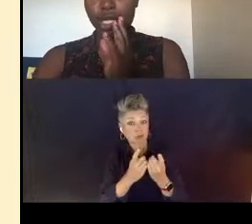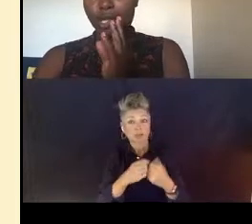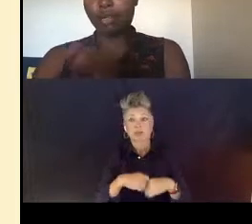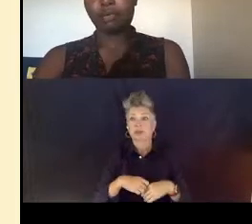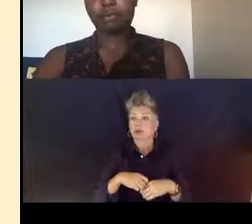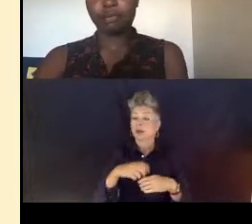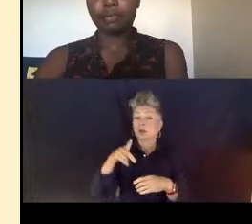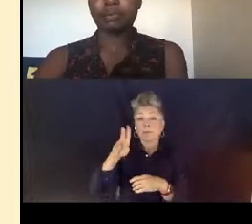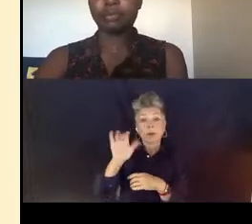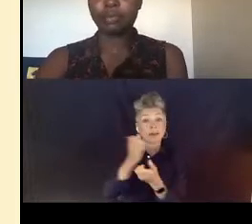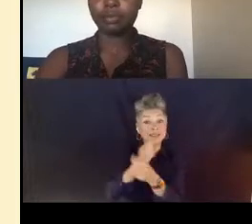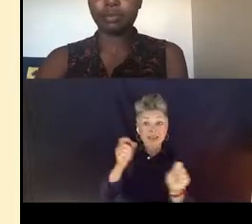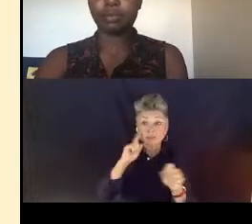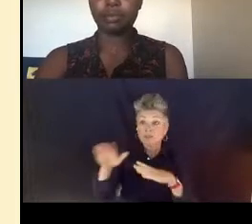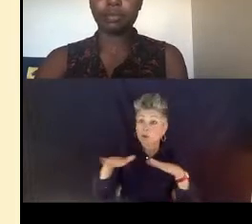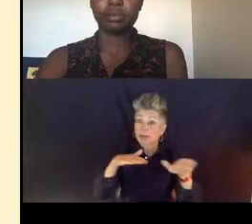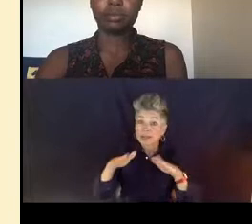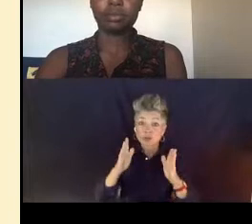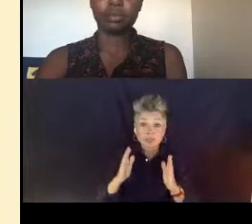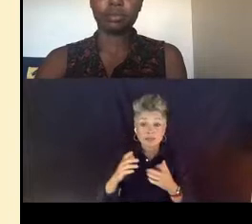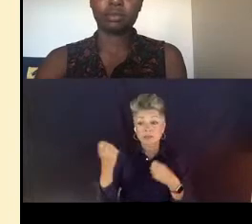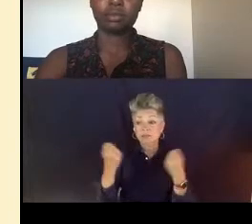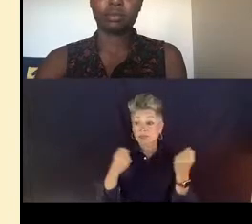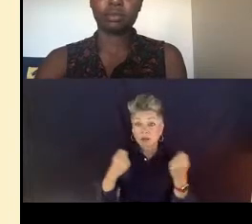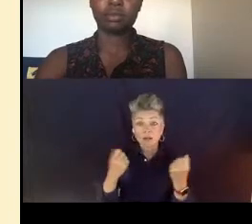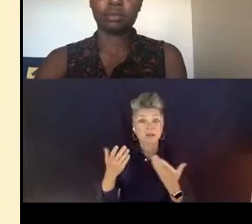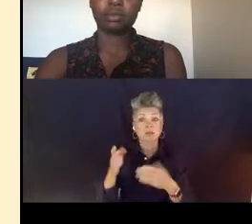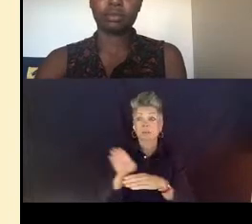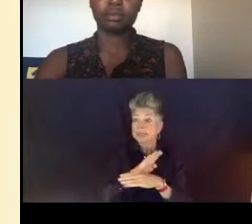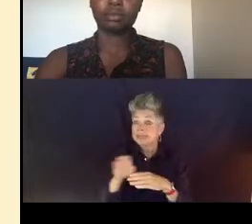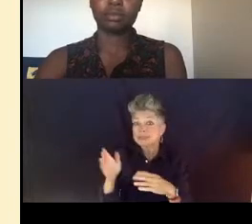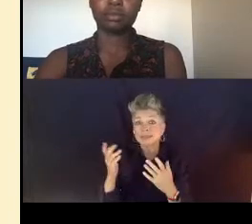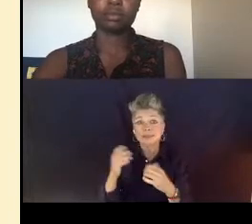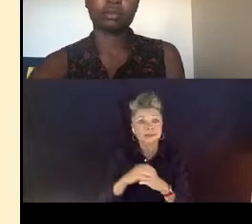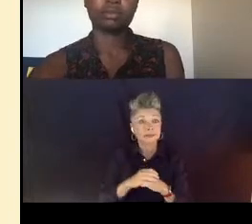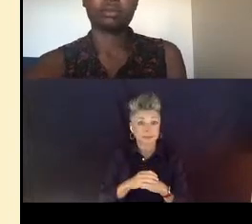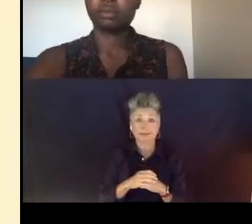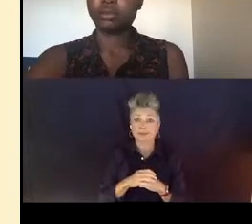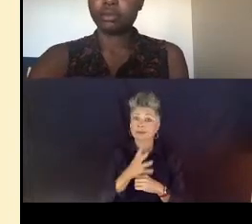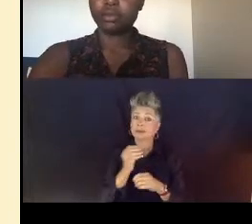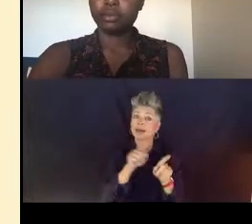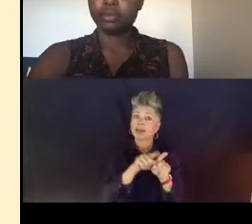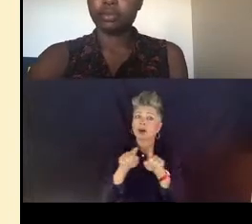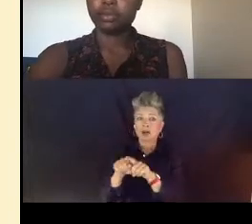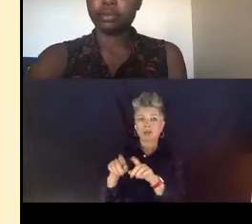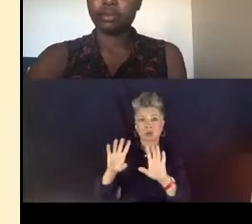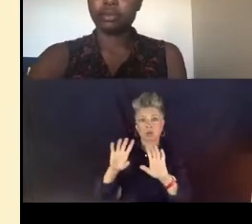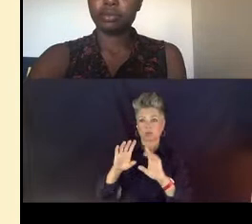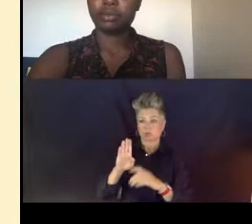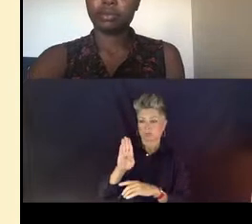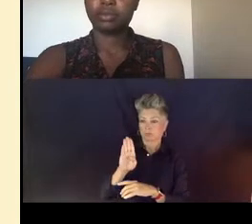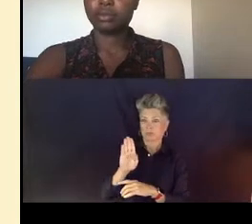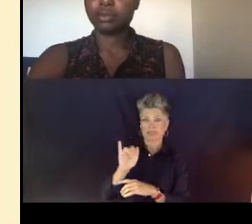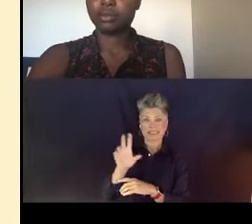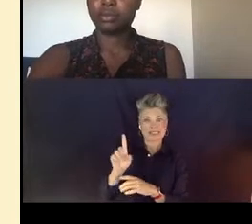for pedestrians, vehicles, businesses, and also district promotion. So it's important for us